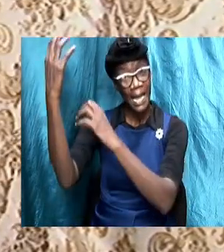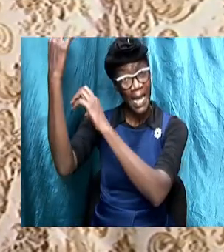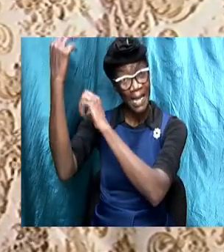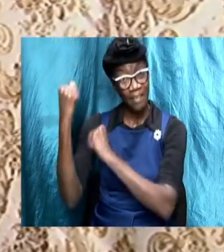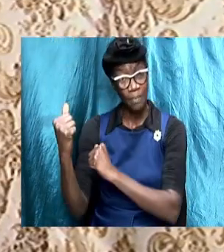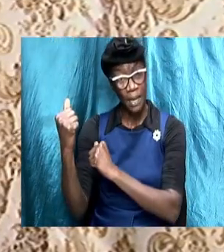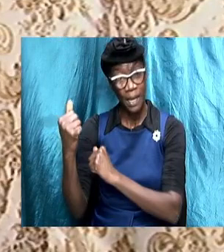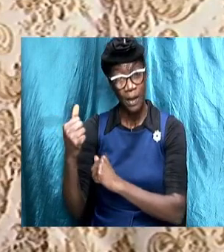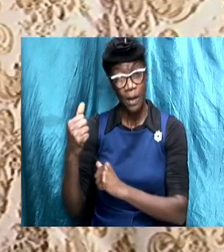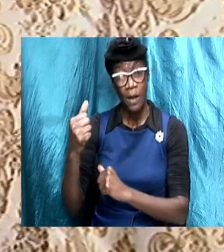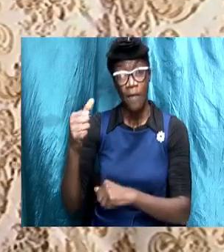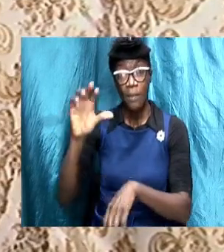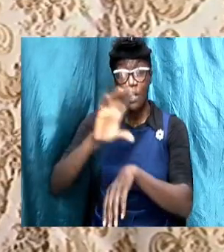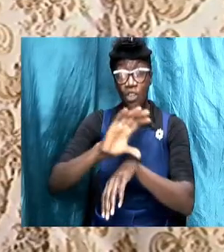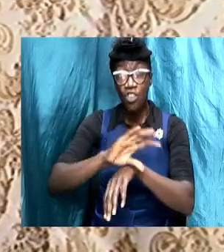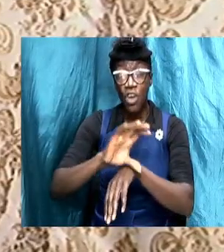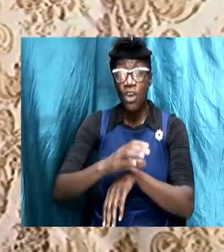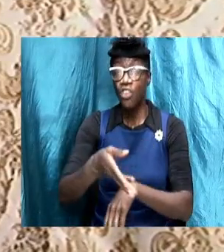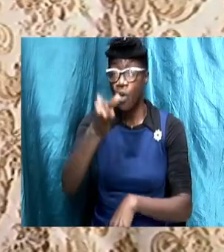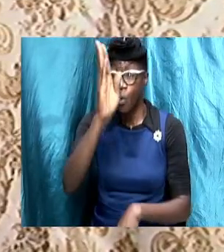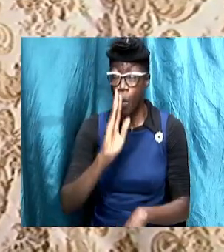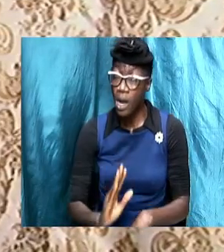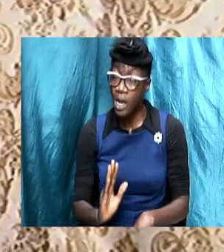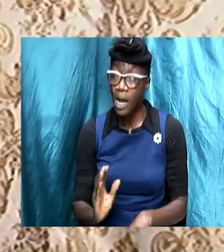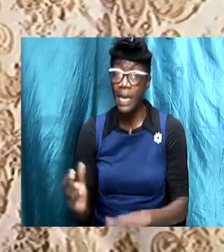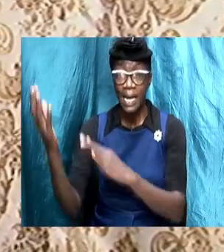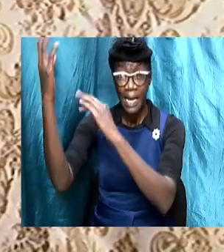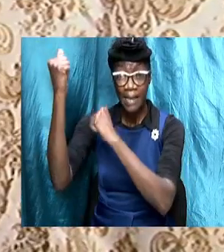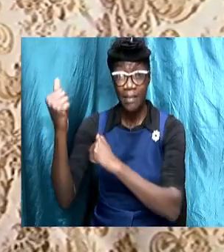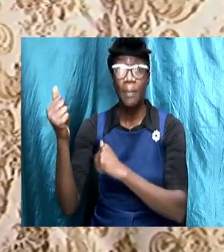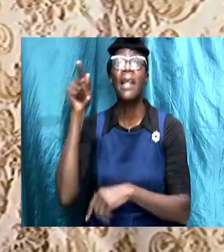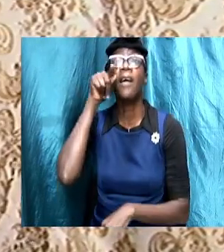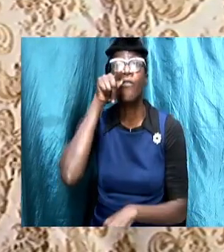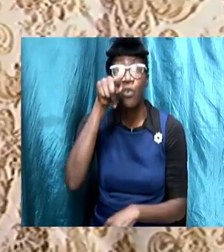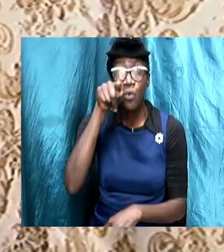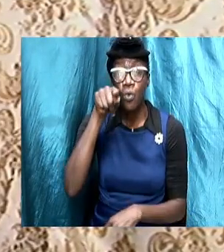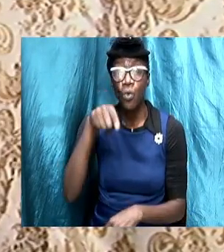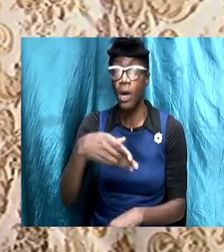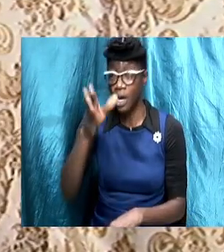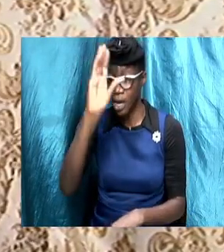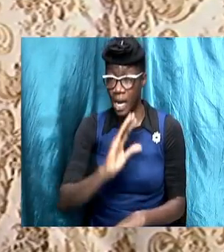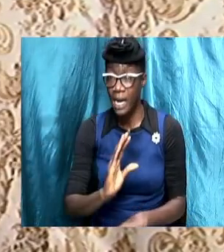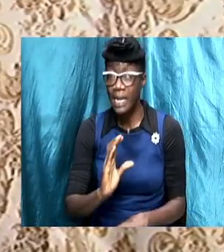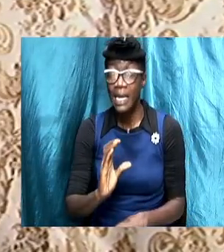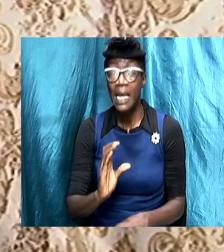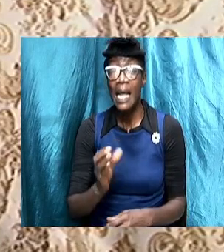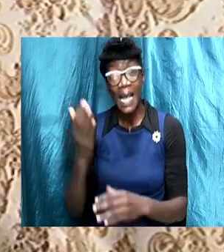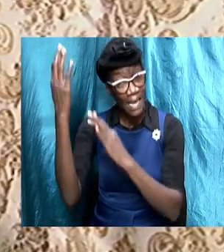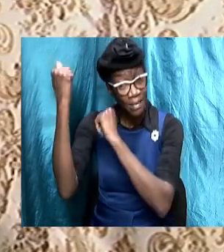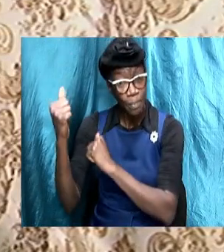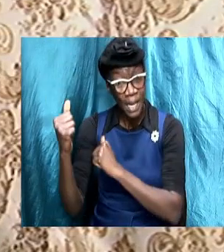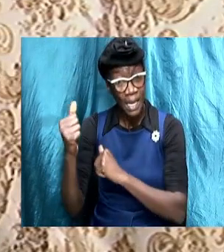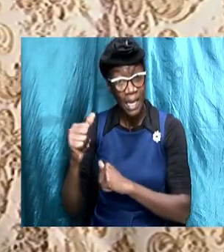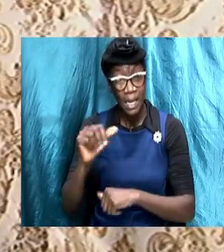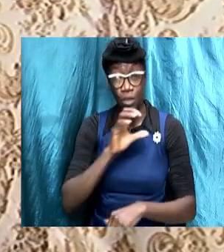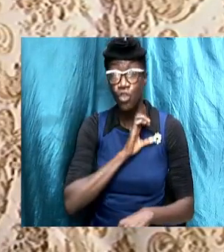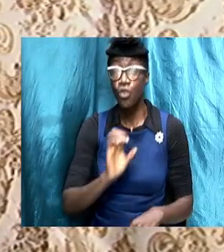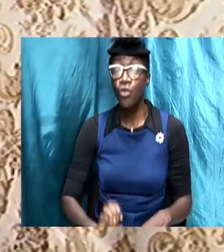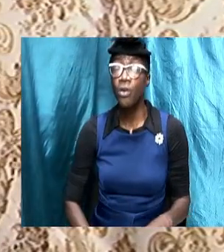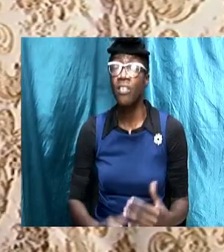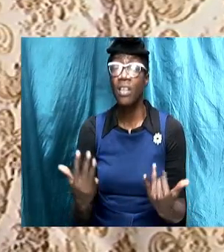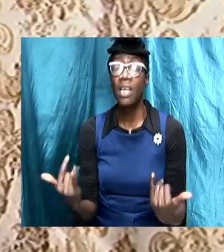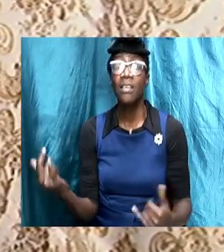What does God expect of you? What does God expect of me as Christians today? Amen. We are living in a time where,